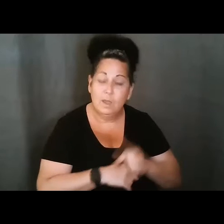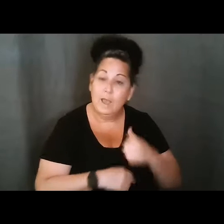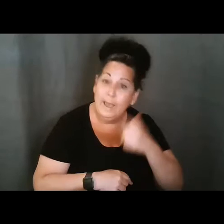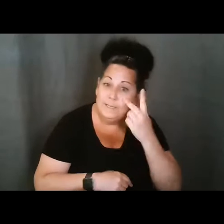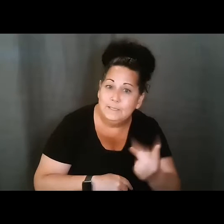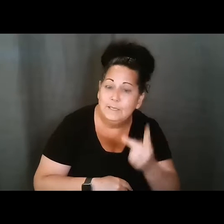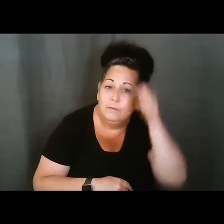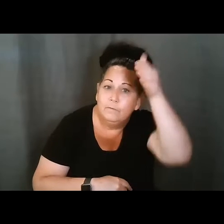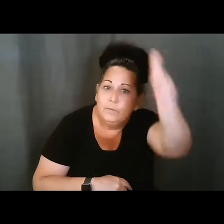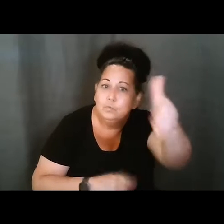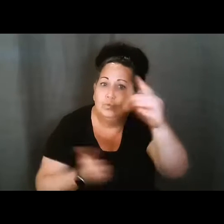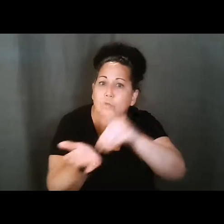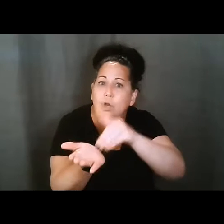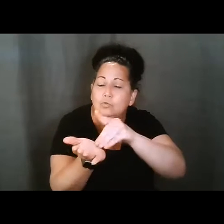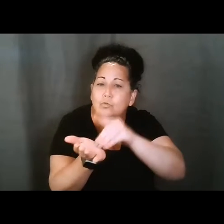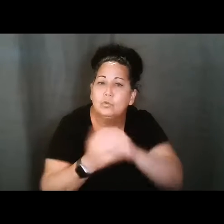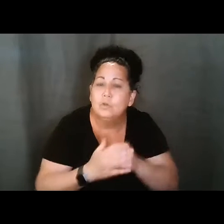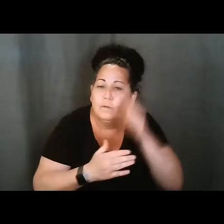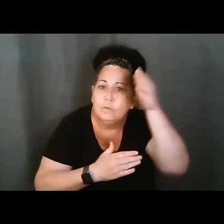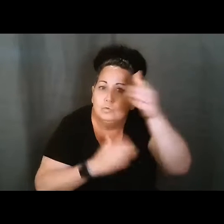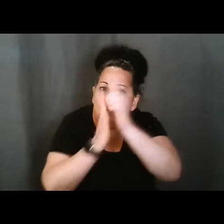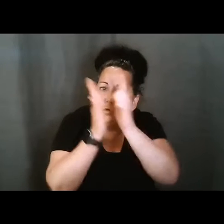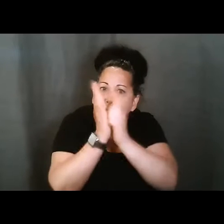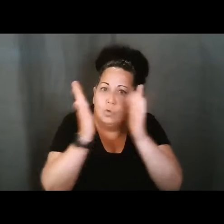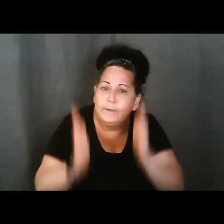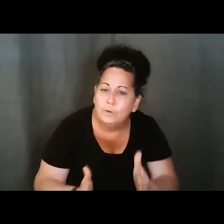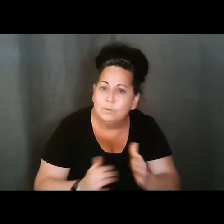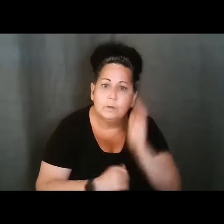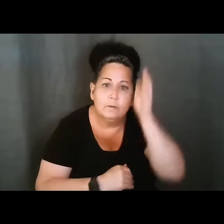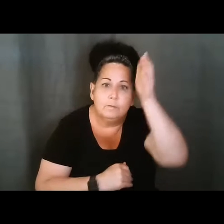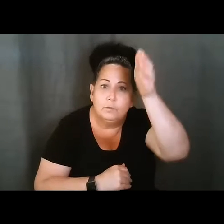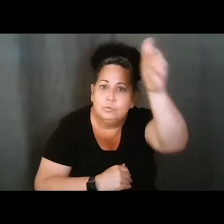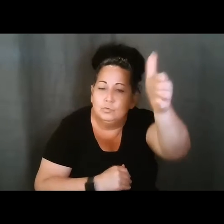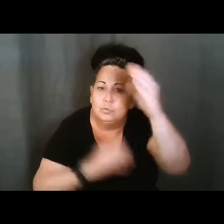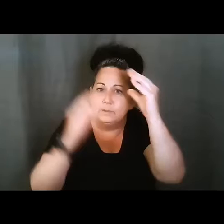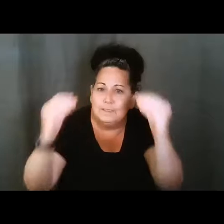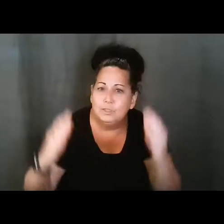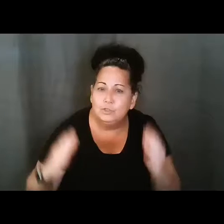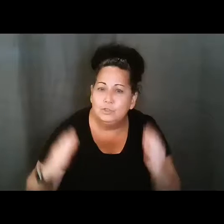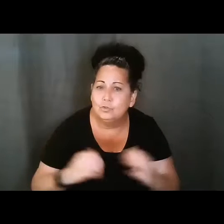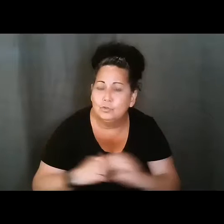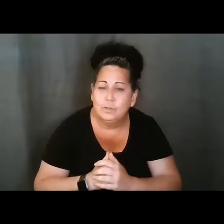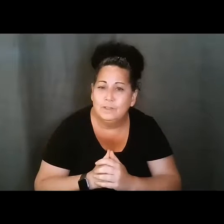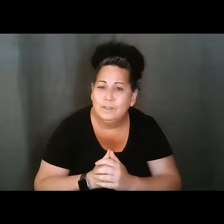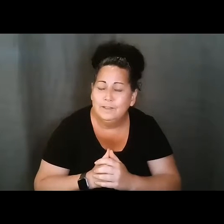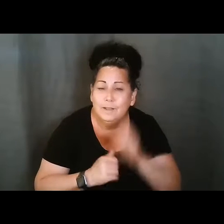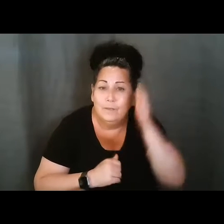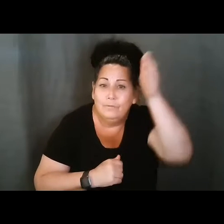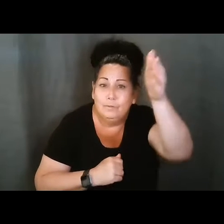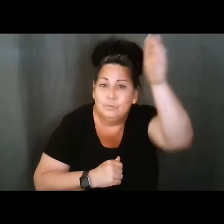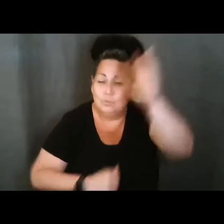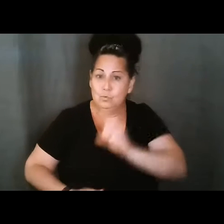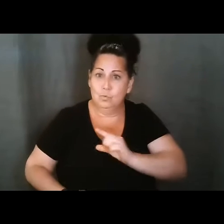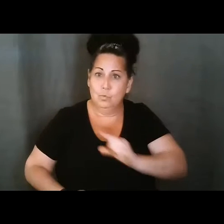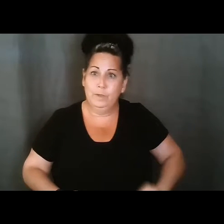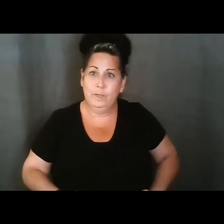a future teacher, a future politician, a future queen. I see possibly a future